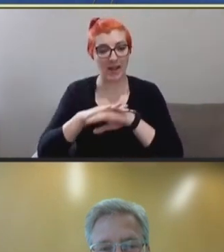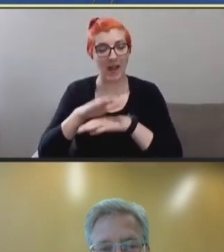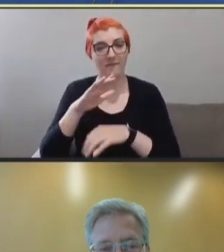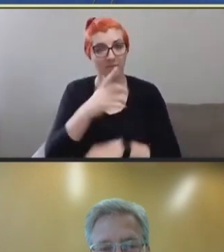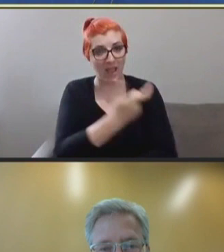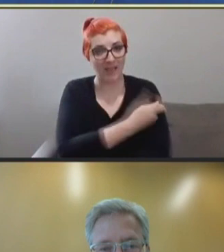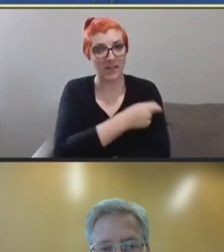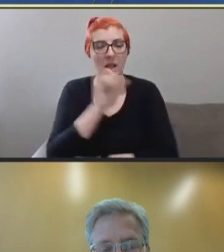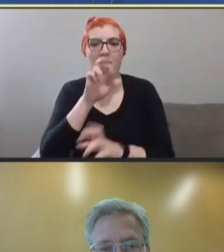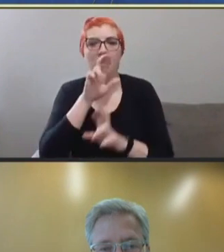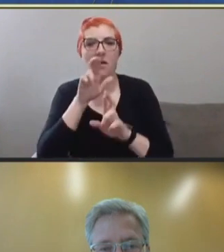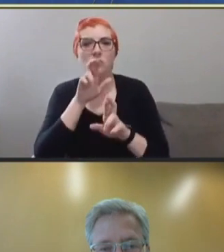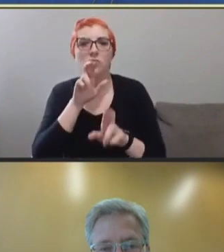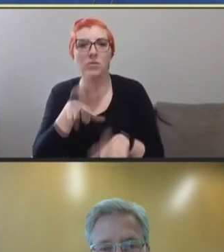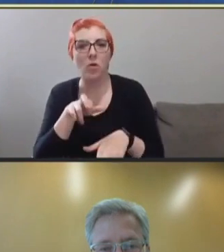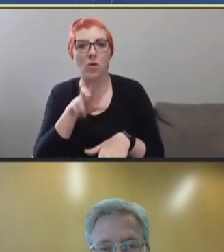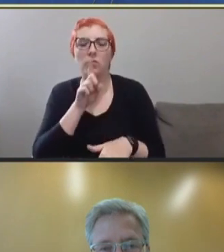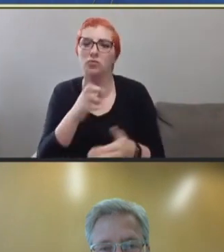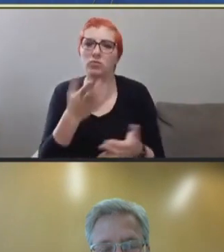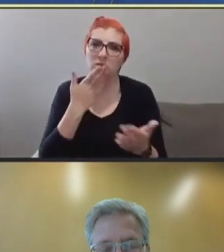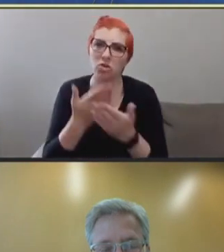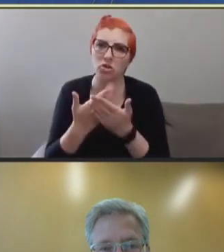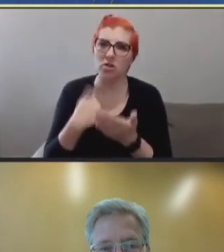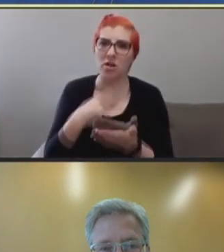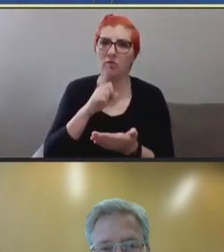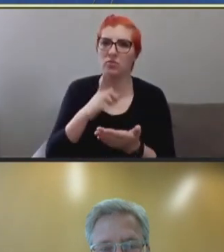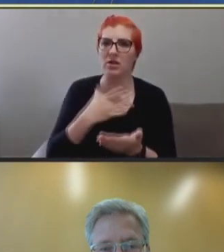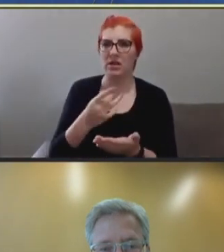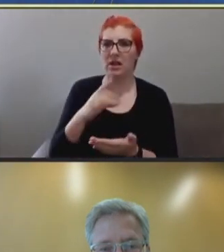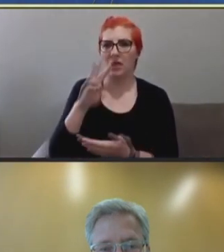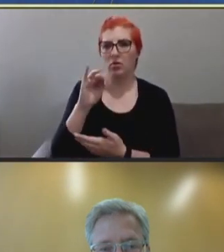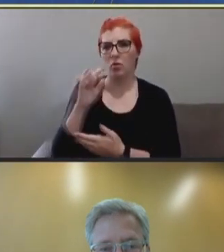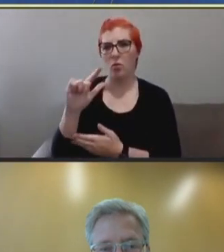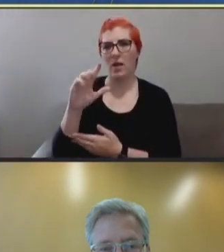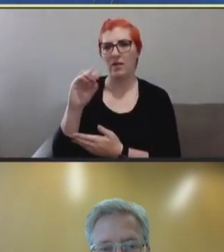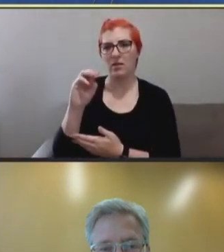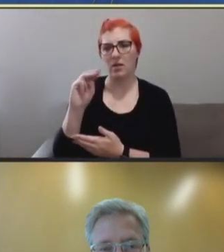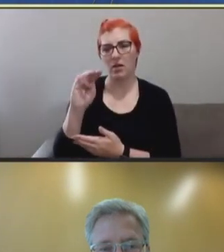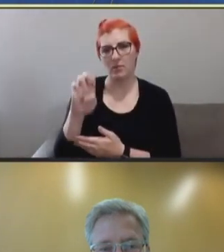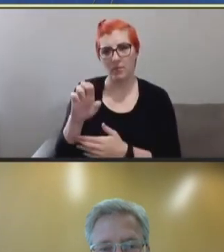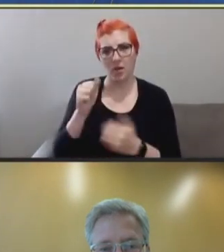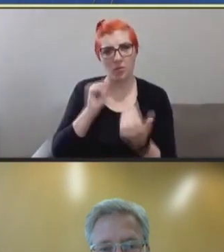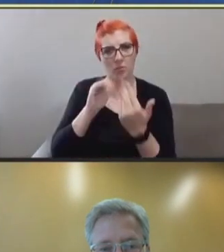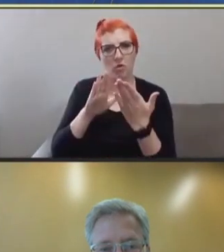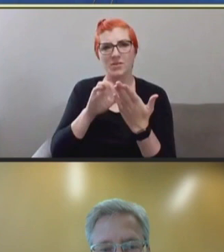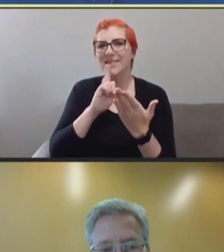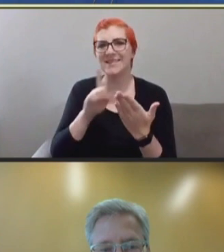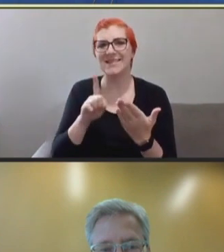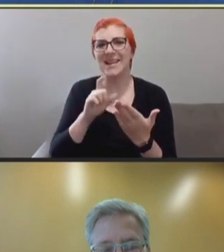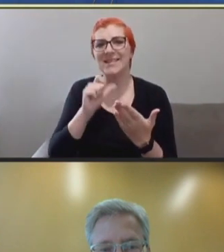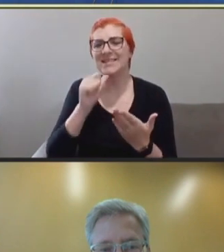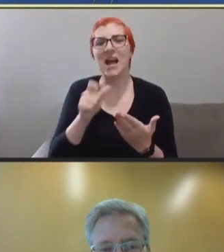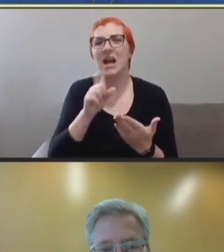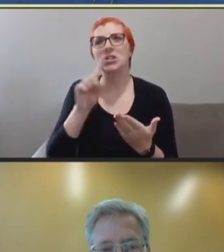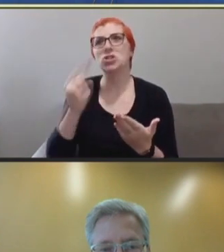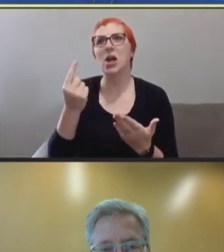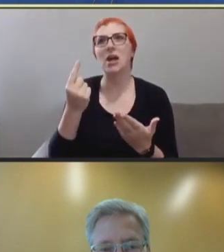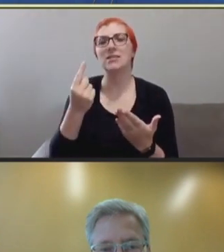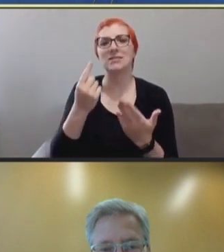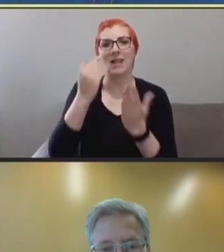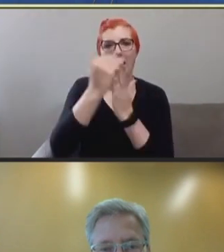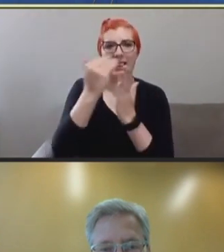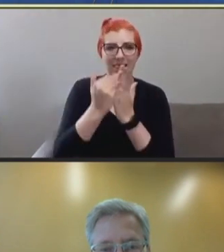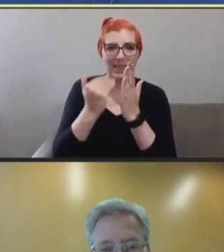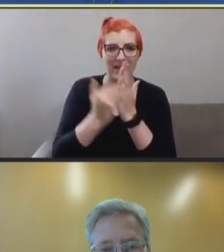what I really liked about the Wellcome approach, as you discussed, was that it's not sort of just a list of X number of